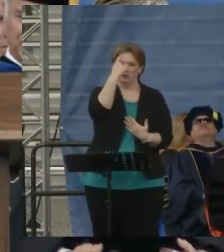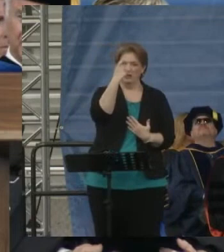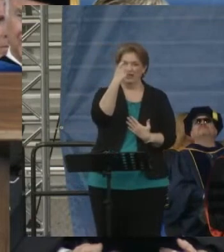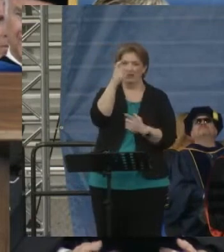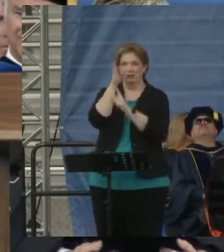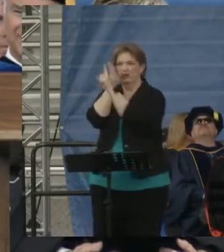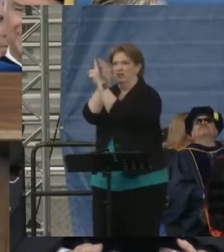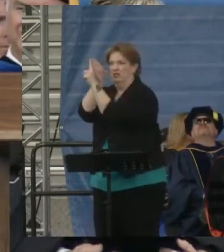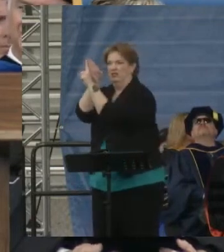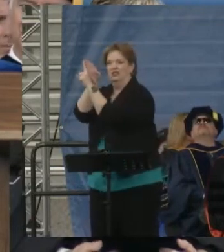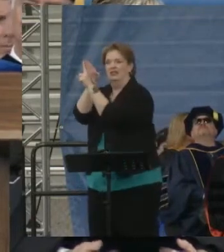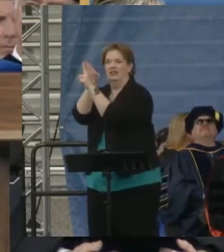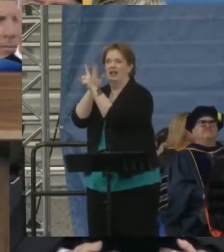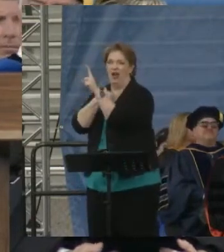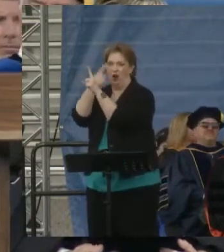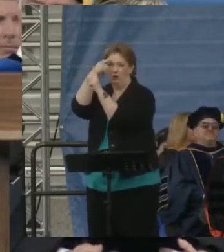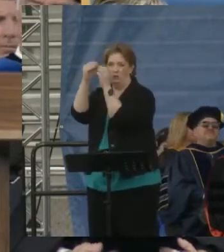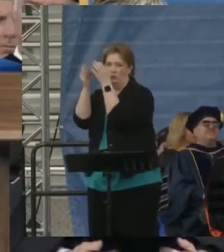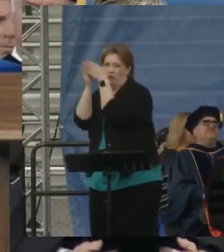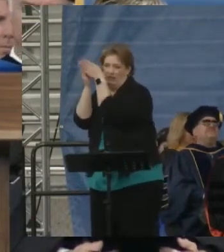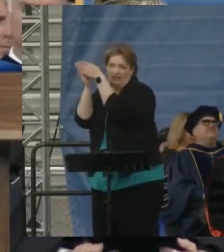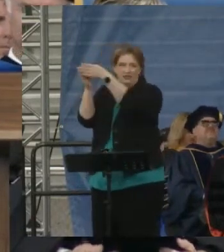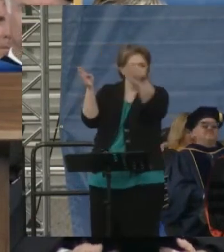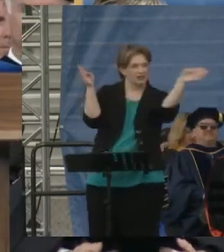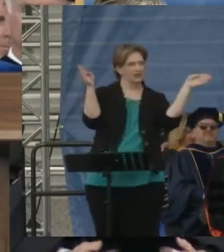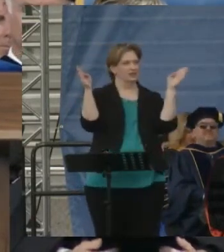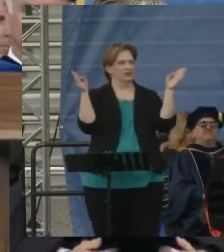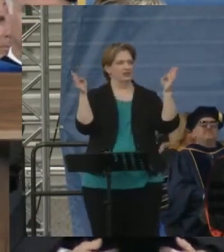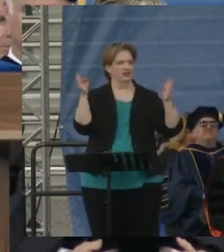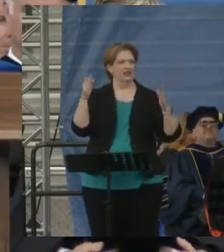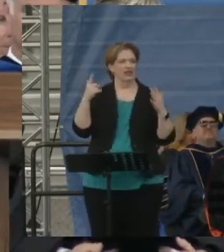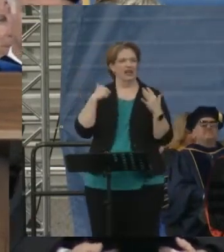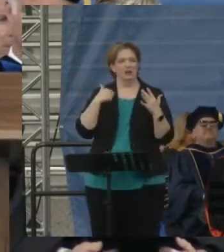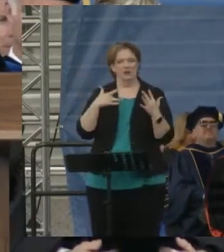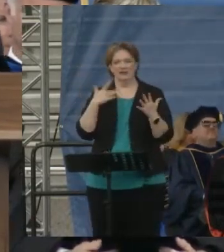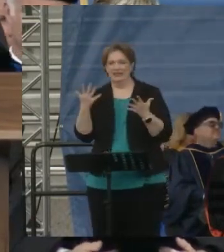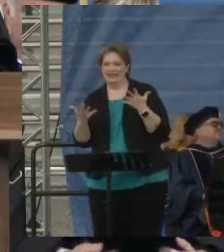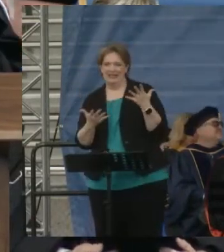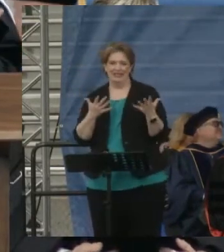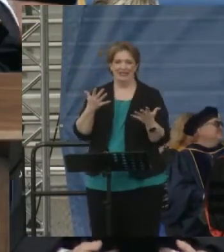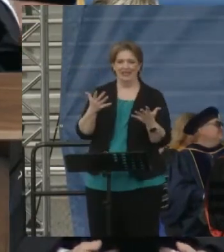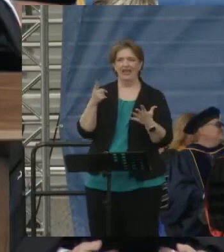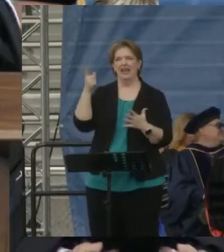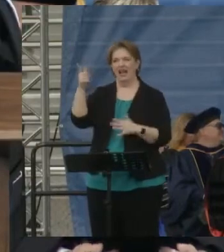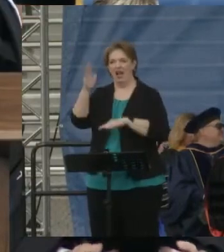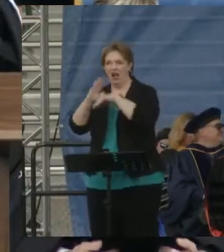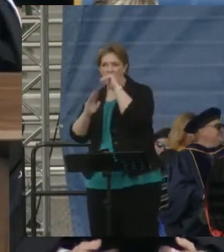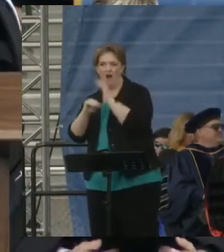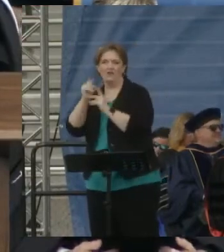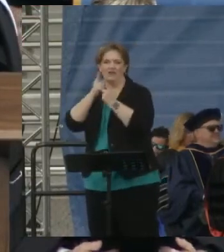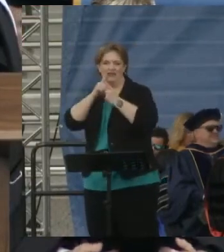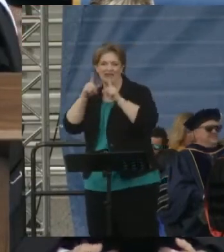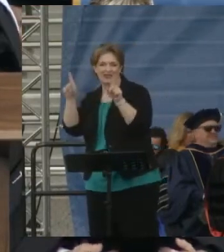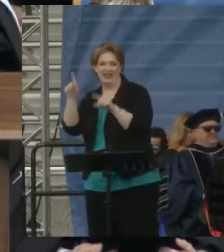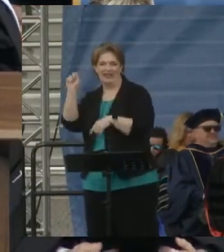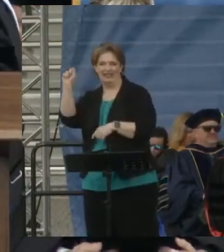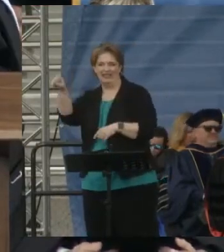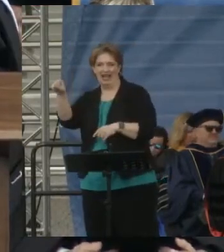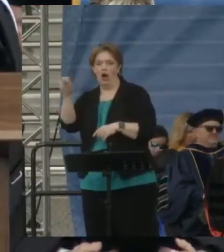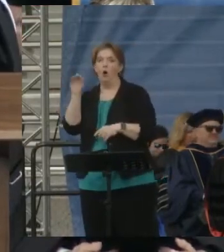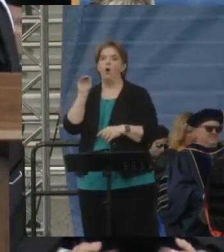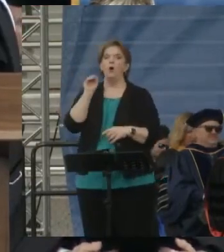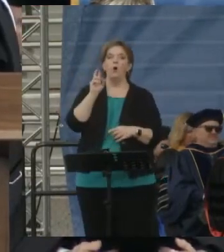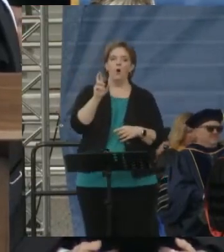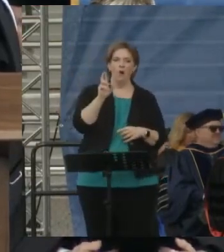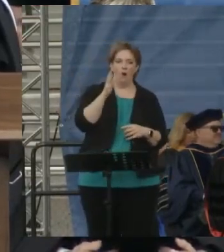difficult choice. For us, it was a choice between comfortable success and the hard work and uncertainty of continuing to